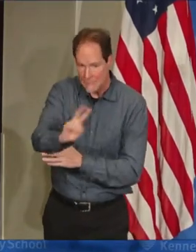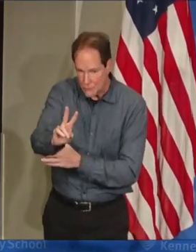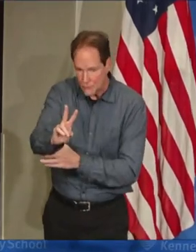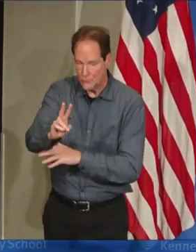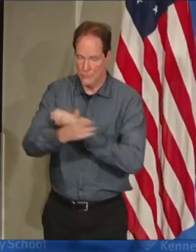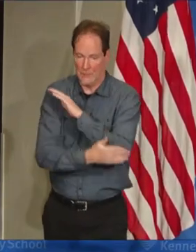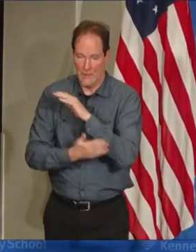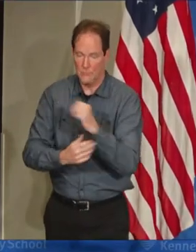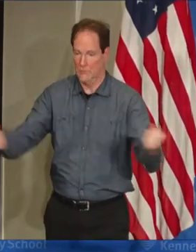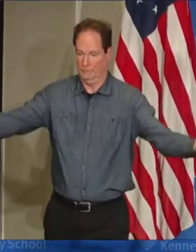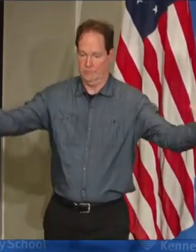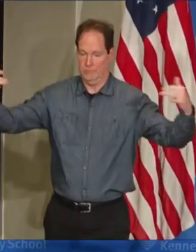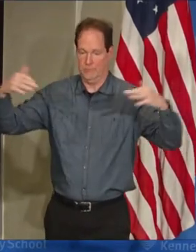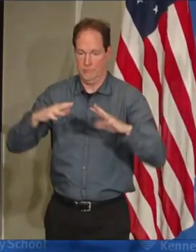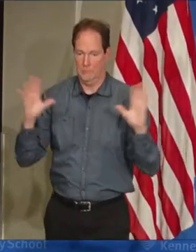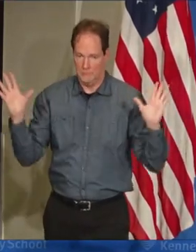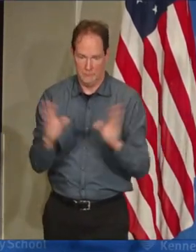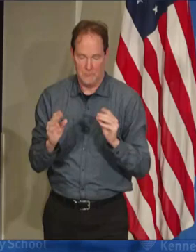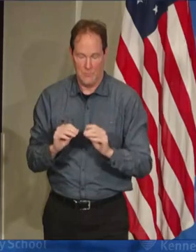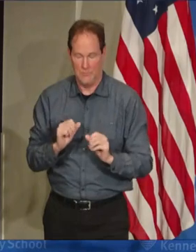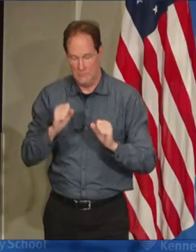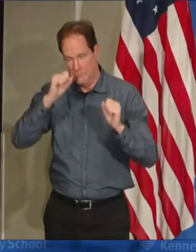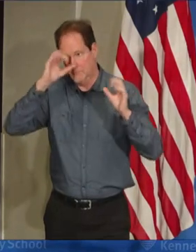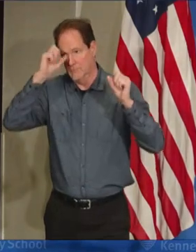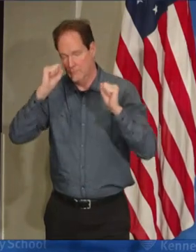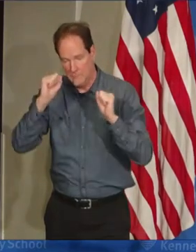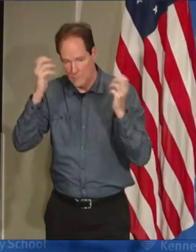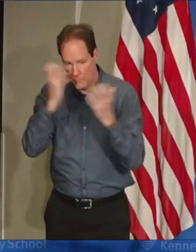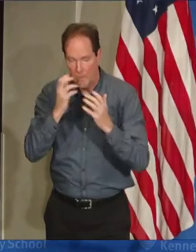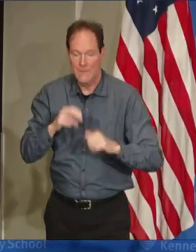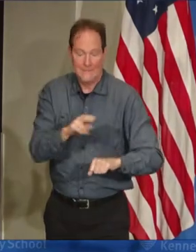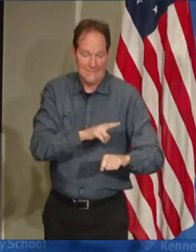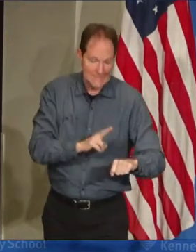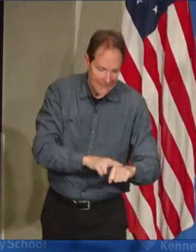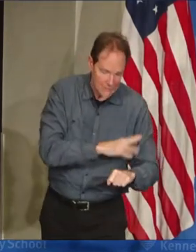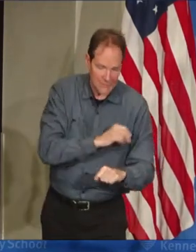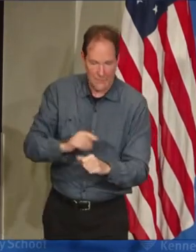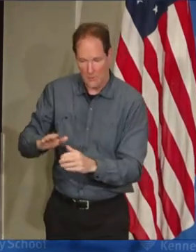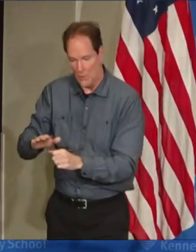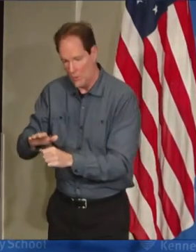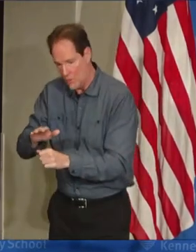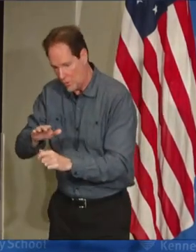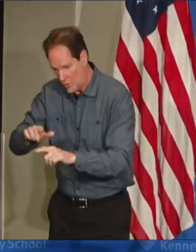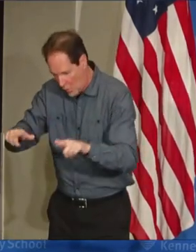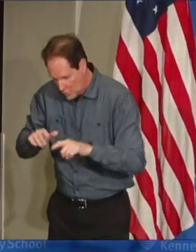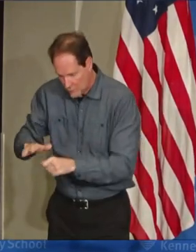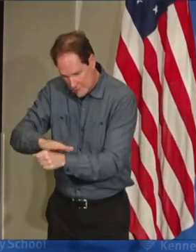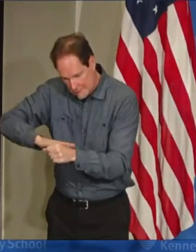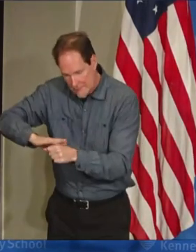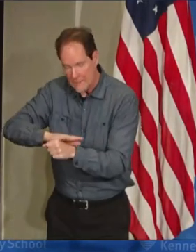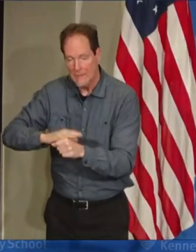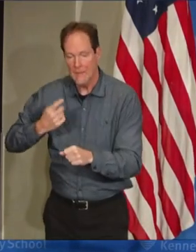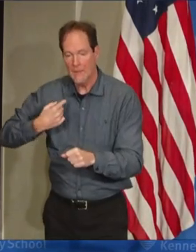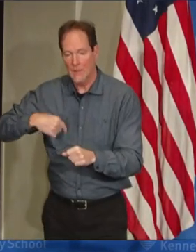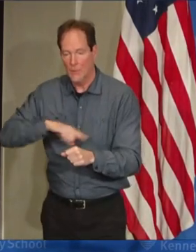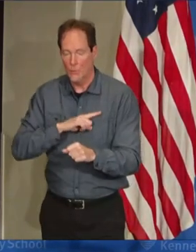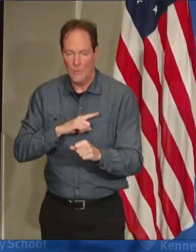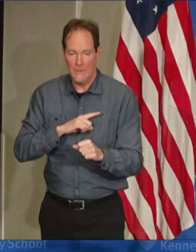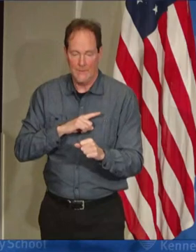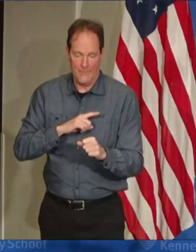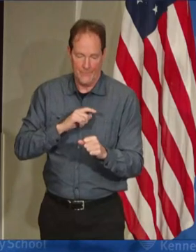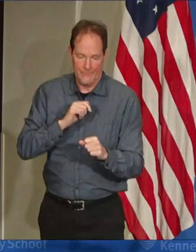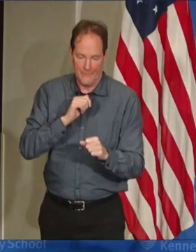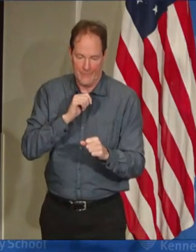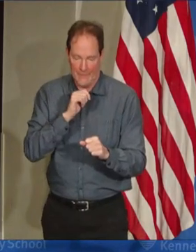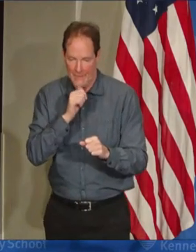It was amazing. But at the national and local level, I think we were able to not, Tom and I met